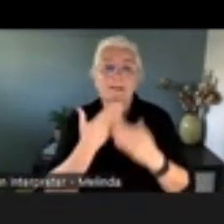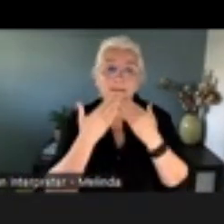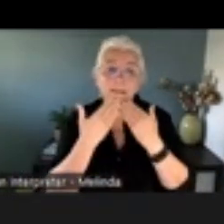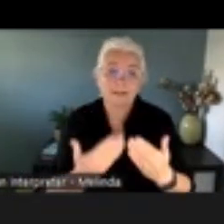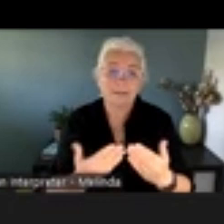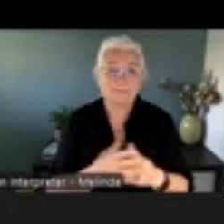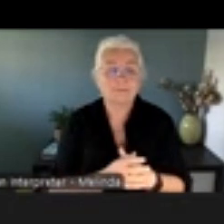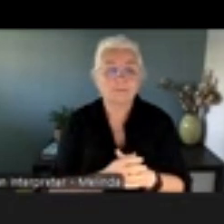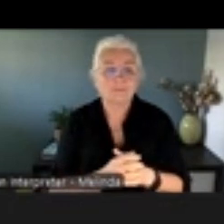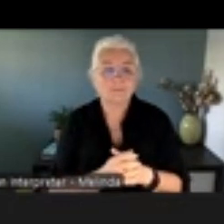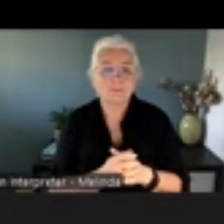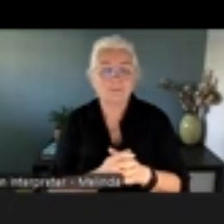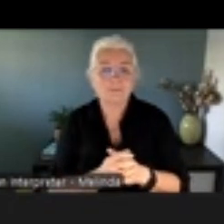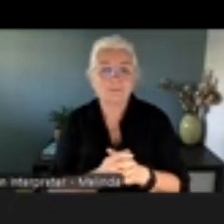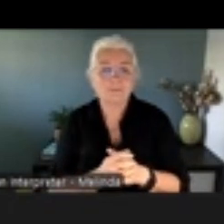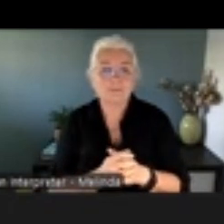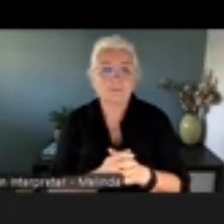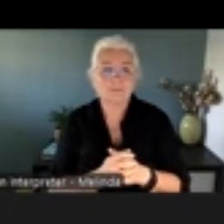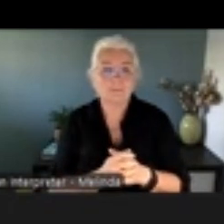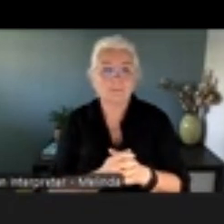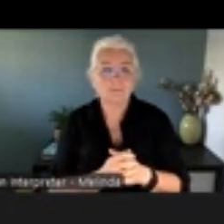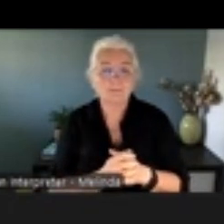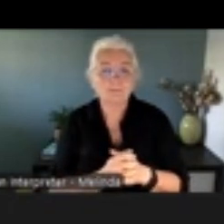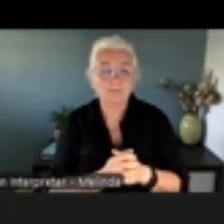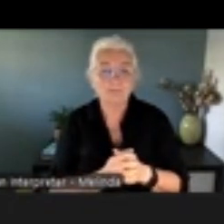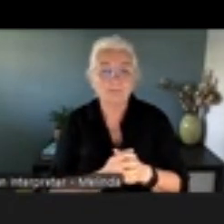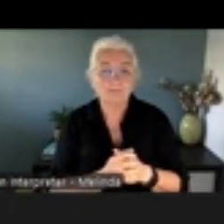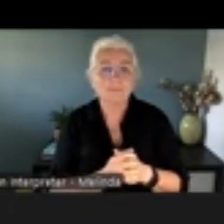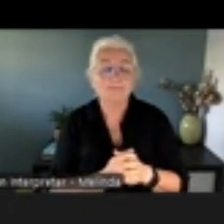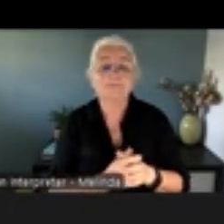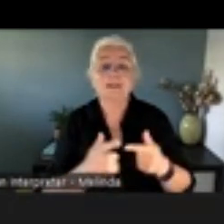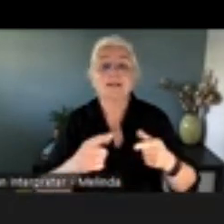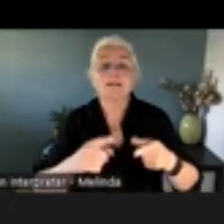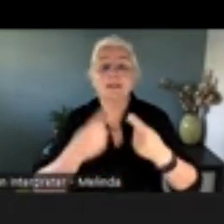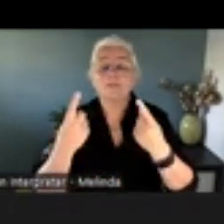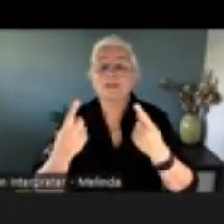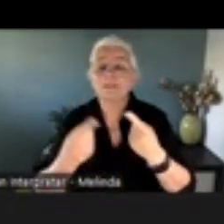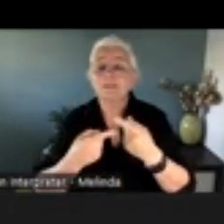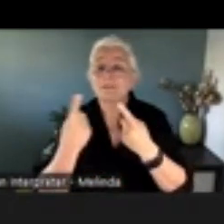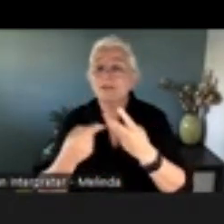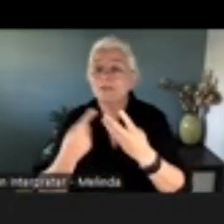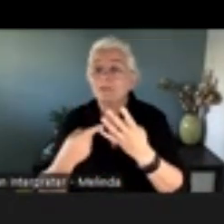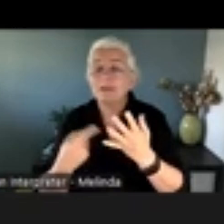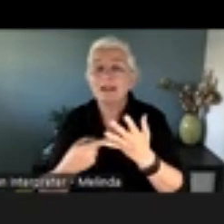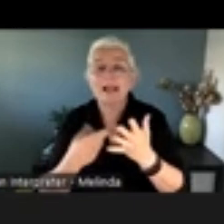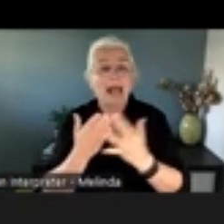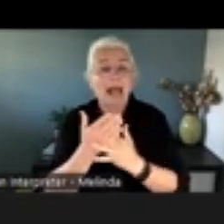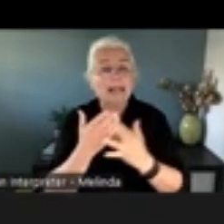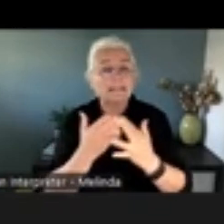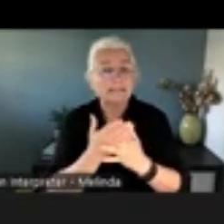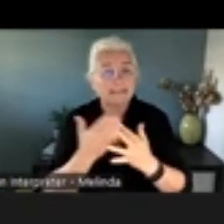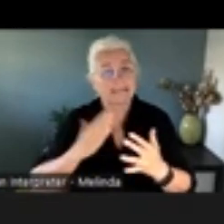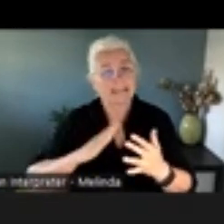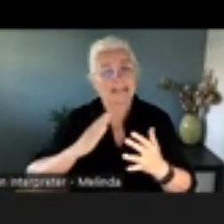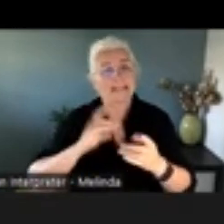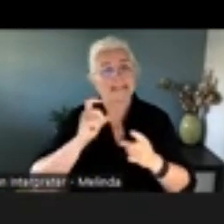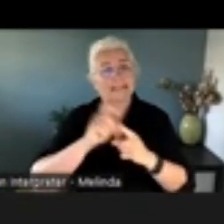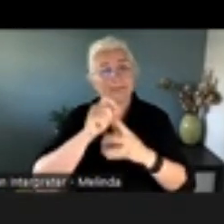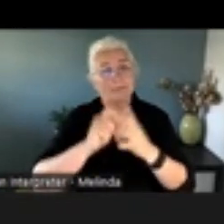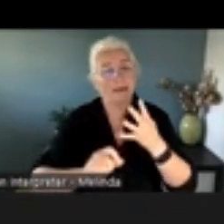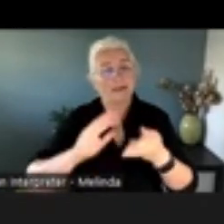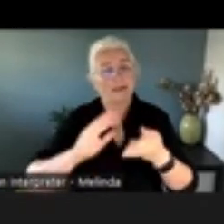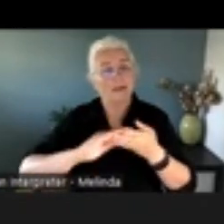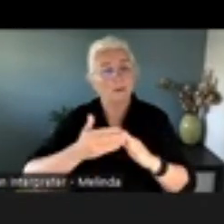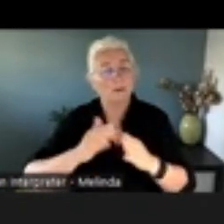PAG. With so many different access needs within the disability community, we know that